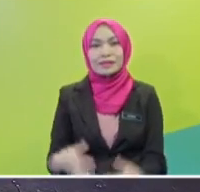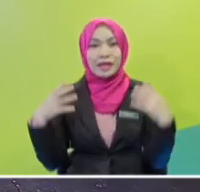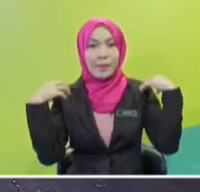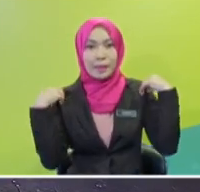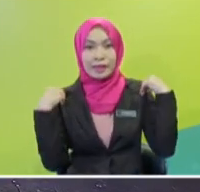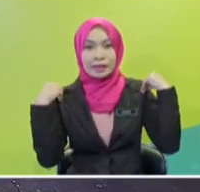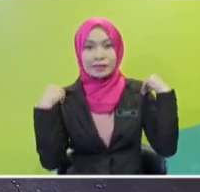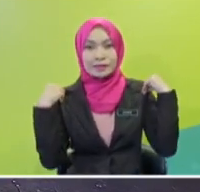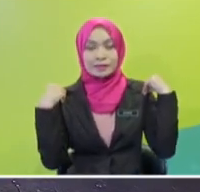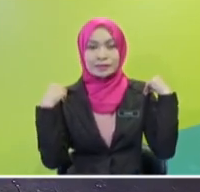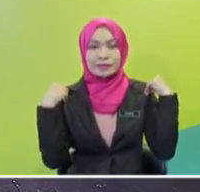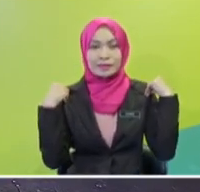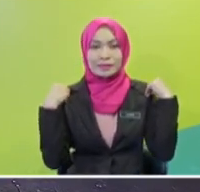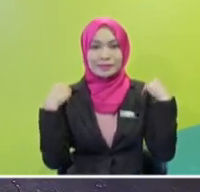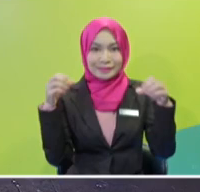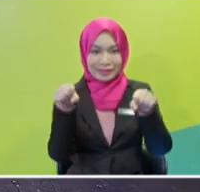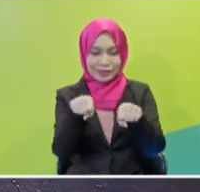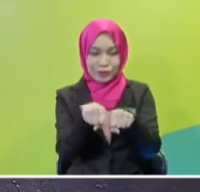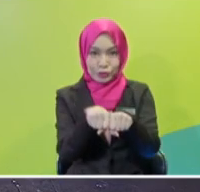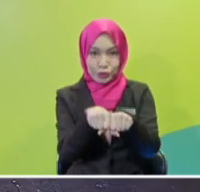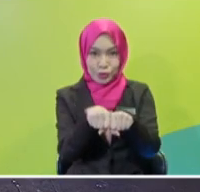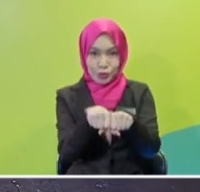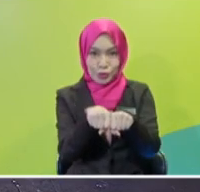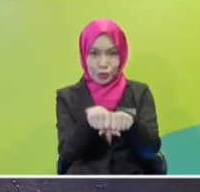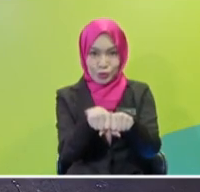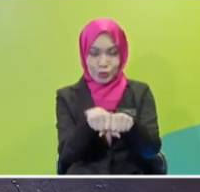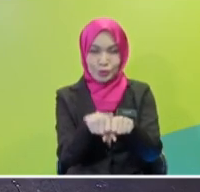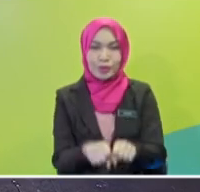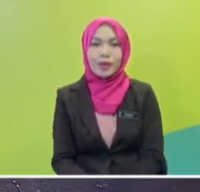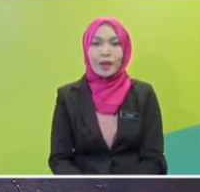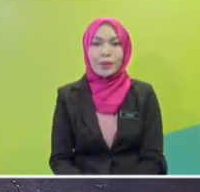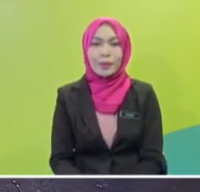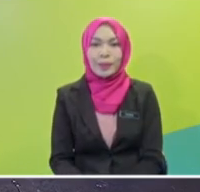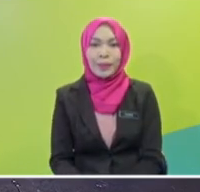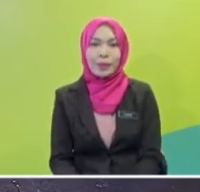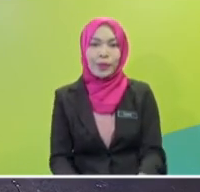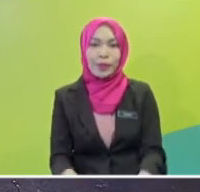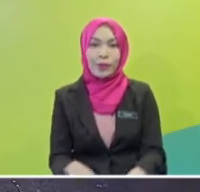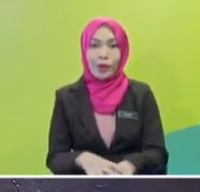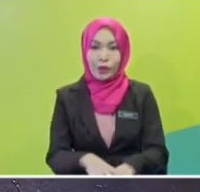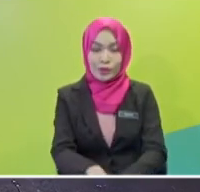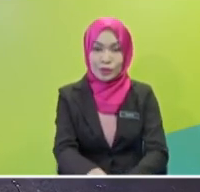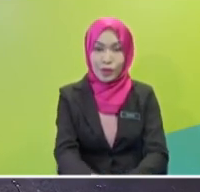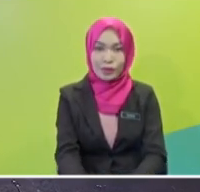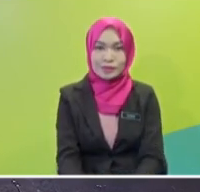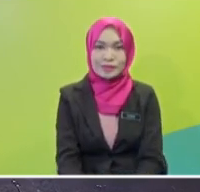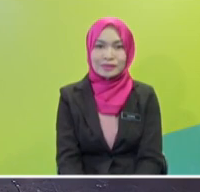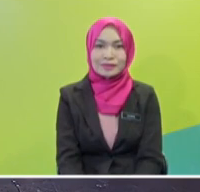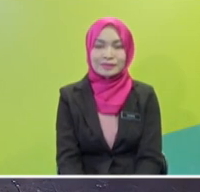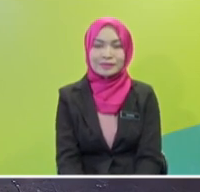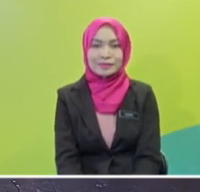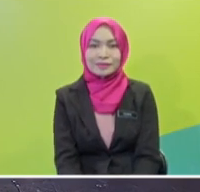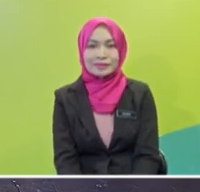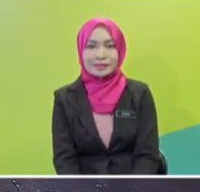clothes. Put on your shoes. Put on your shoes. Put on your socks. Put on your socks.